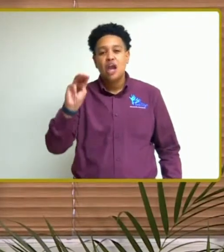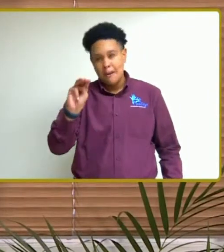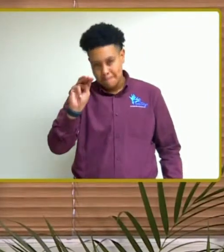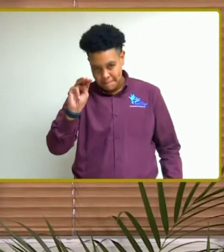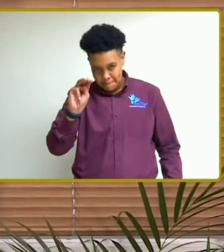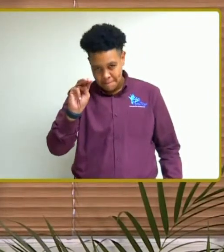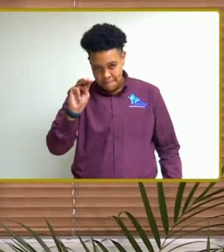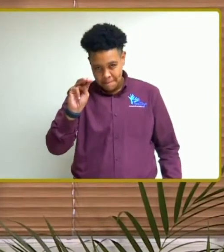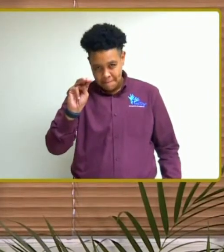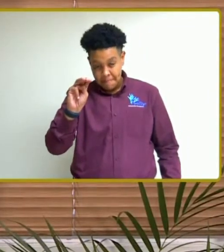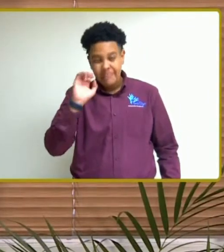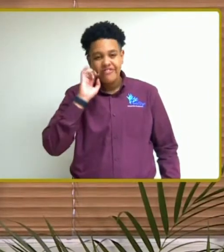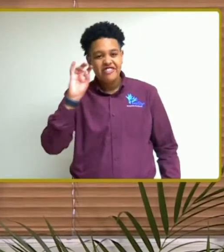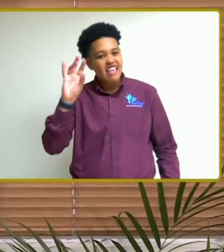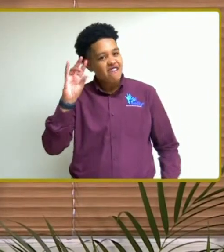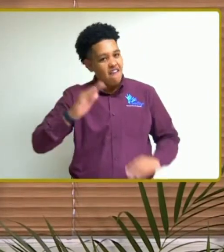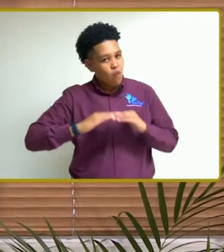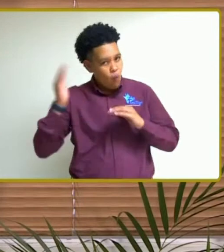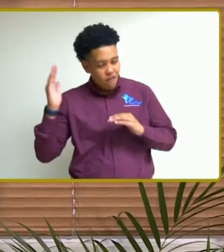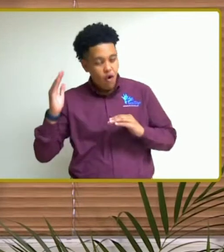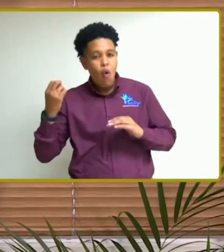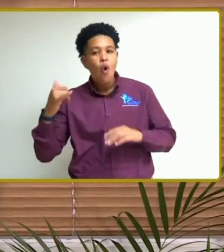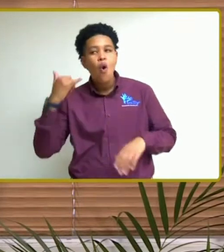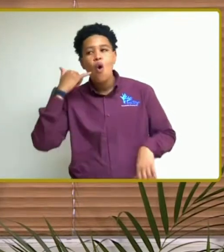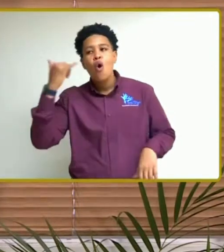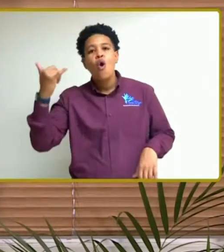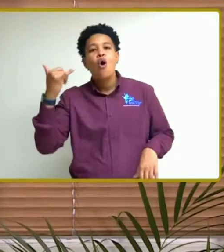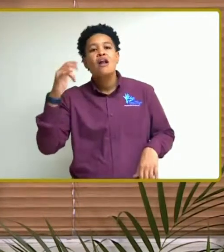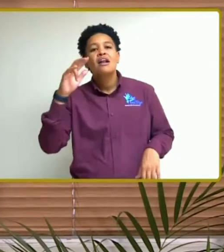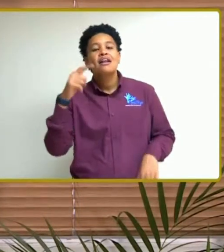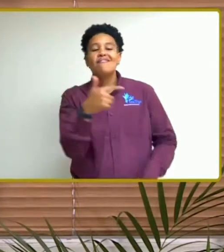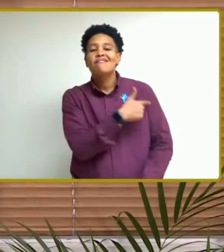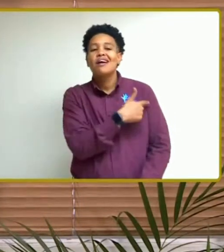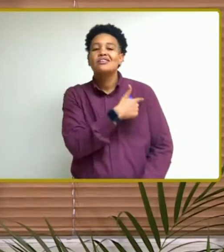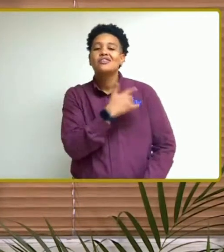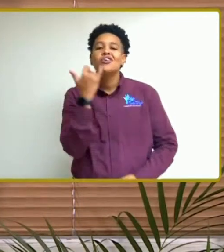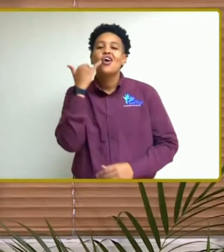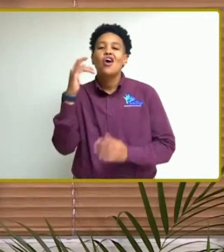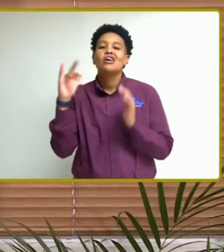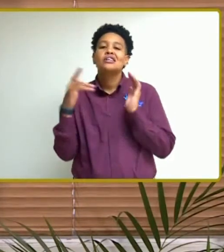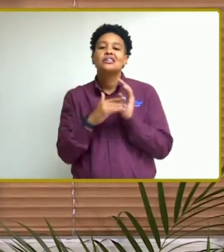www.moh.gov.jm, or call the Vaccination Call Center hotline at